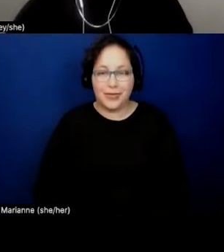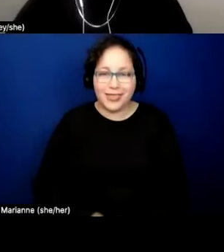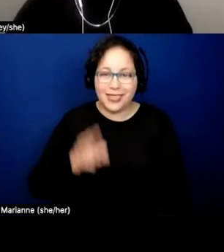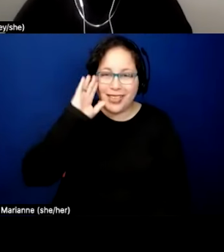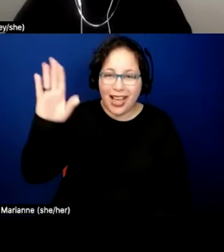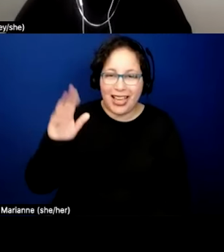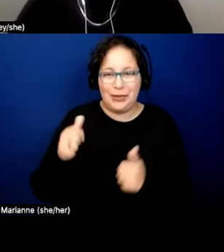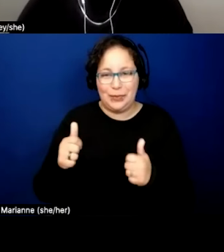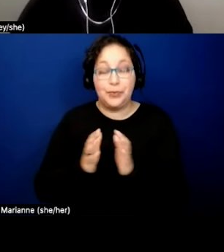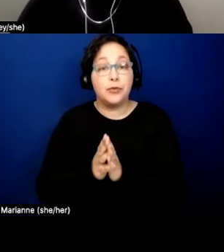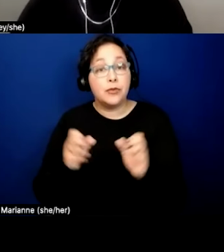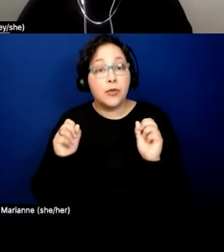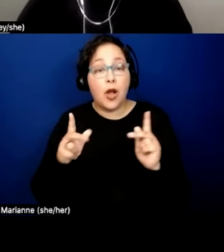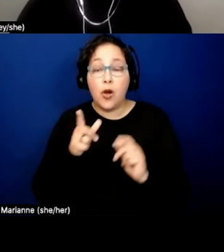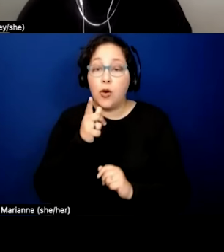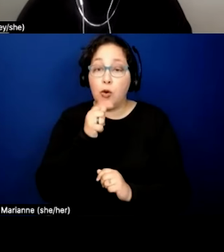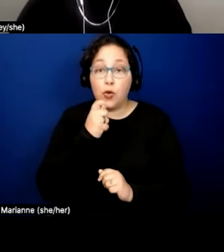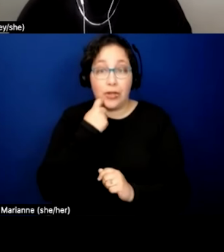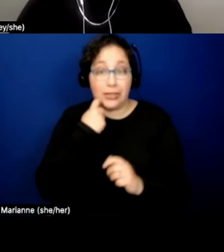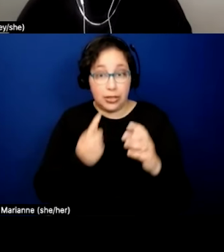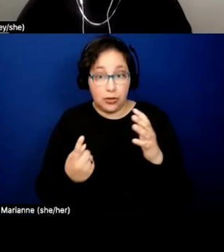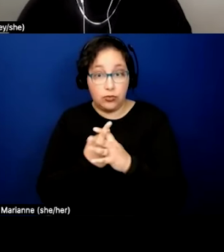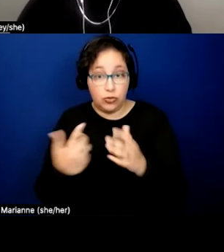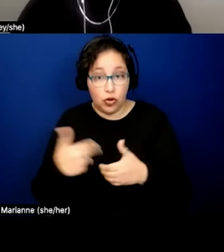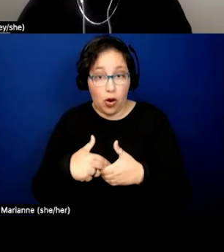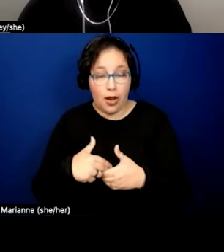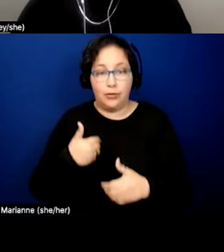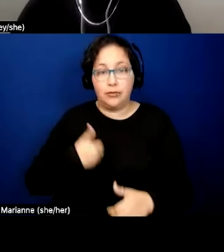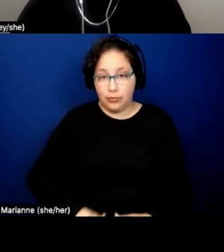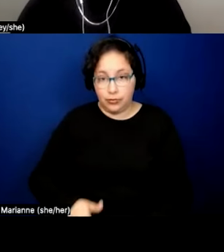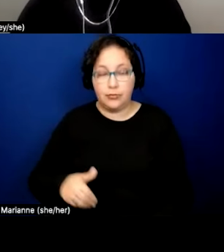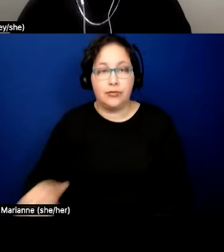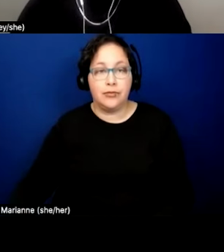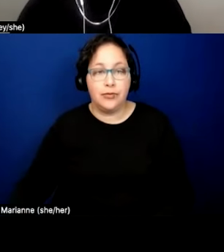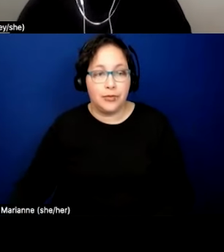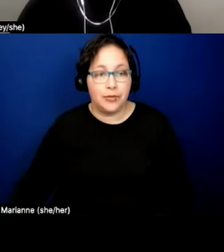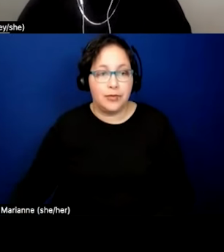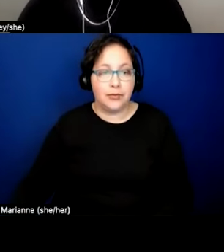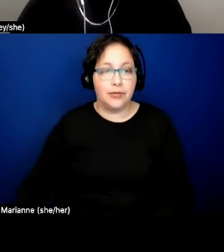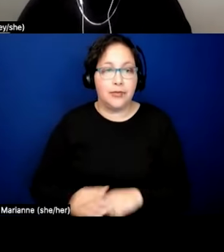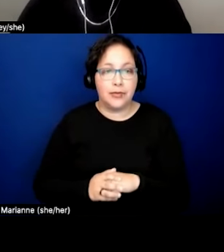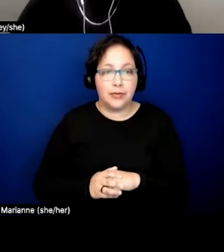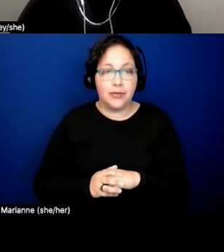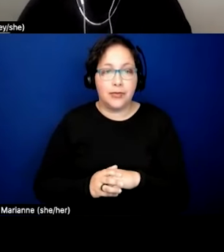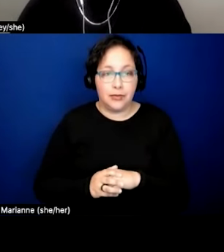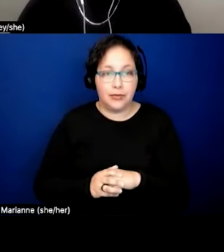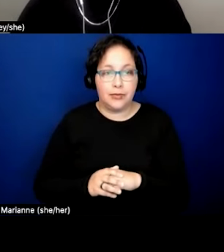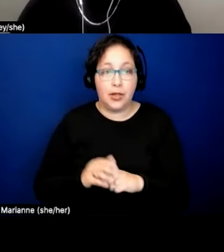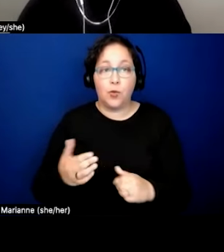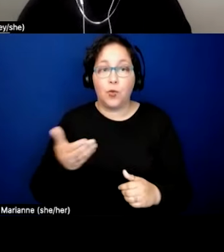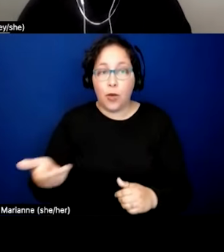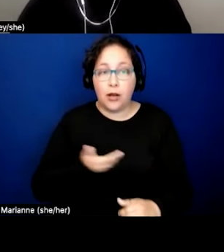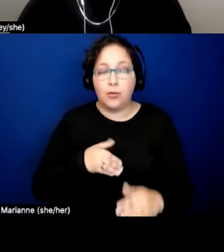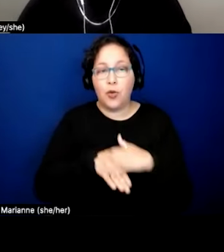Hi, everyone. For those who just joined, my name is Qianqian Ye, the current lead of p5.js. Welcome to the p5.js Access